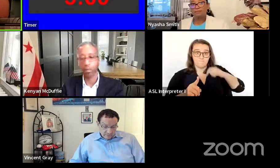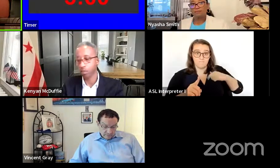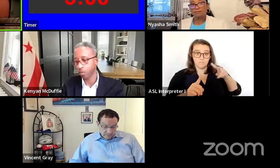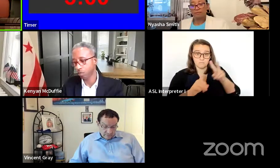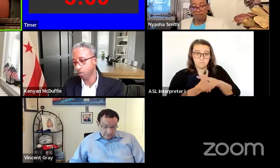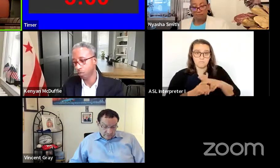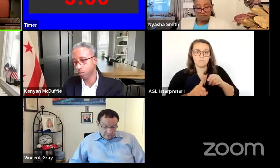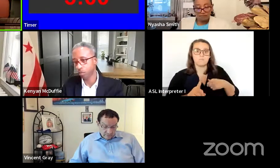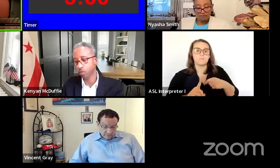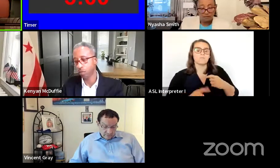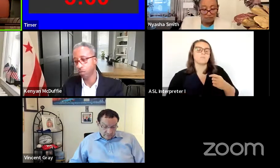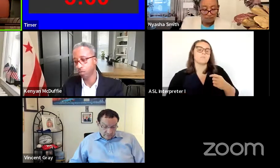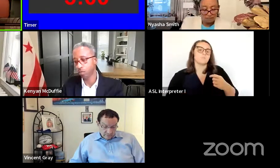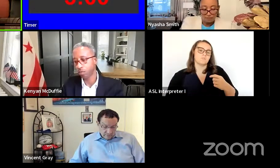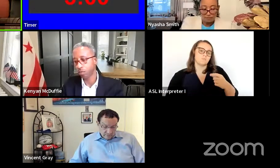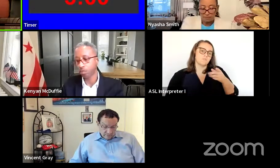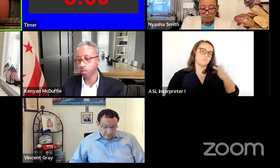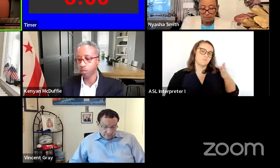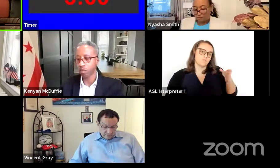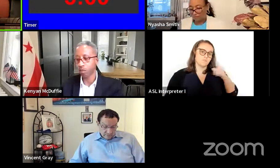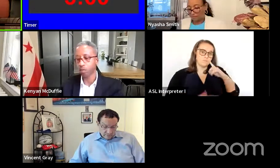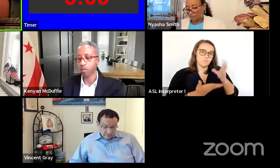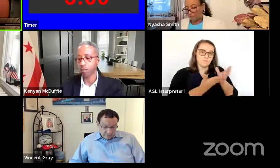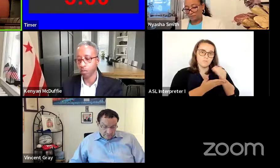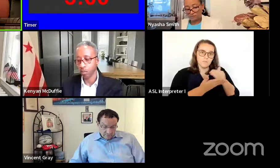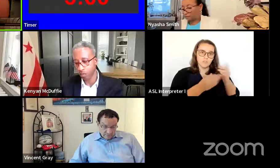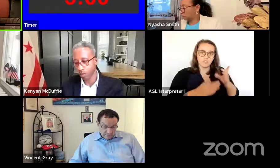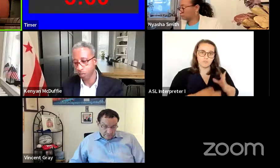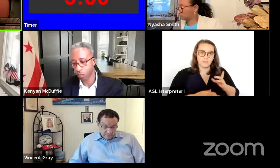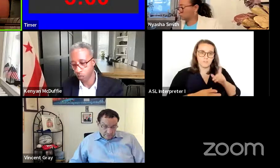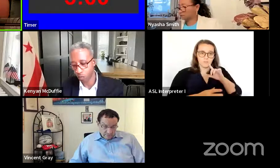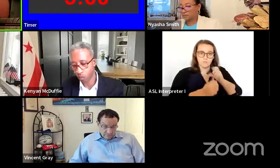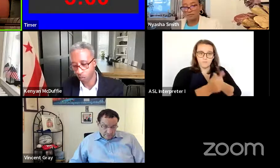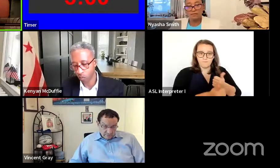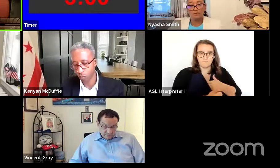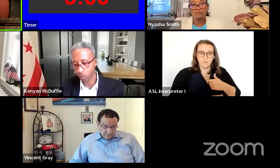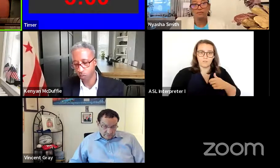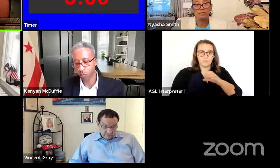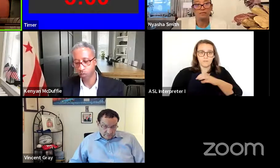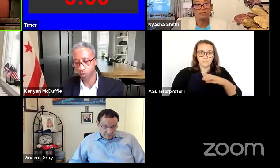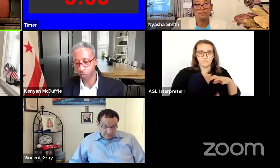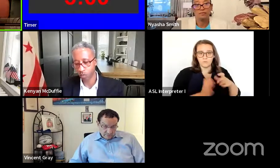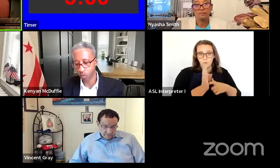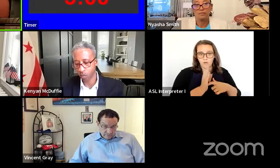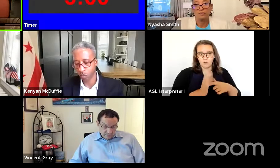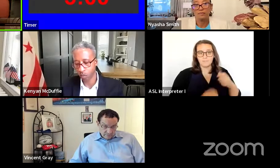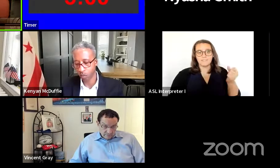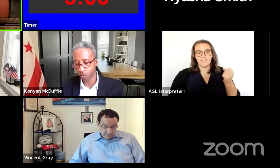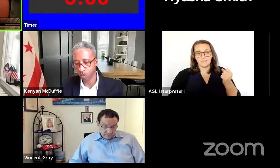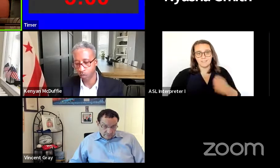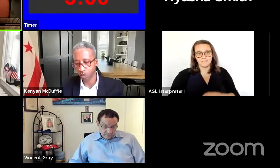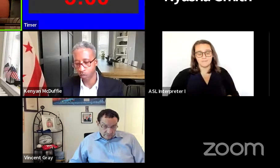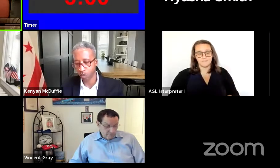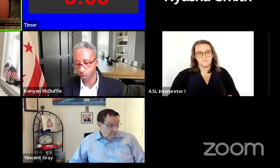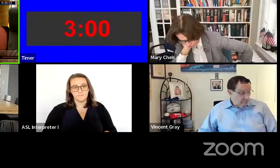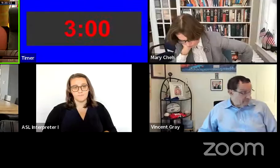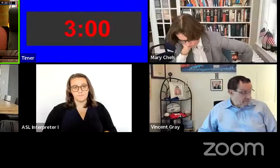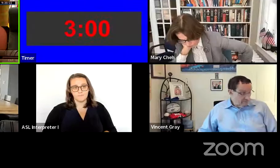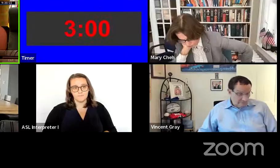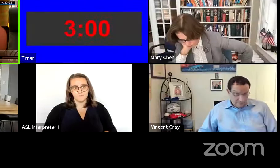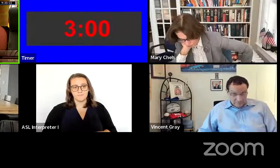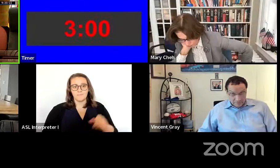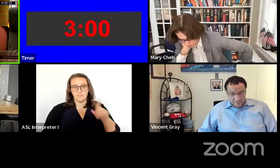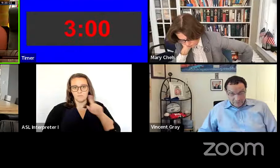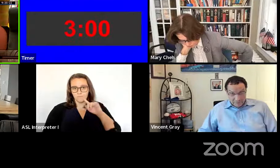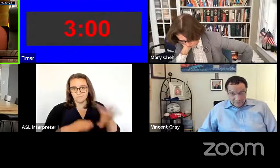Madam Budget Director, does the measure's fiscal impact statement comply with council requirements? Yes, it does. Without objection, this measure will be placed